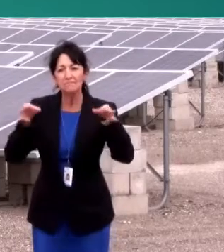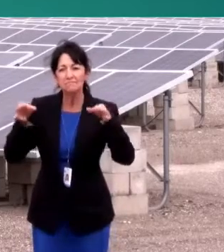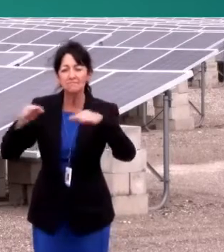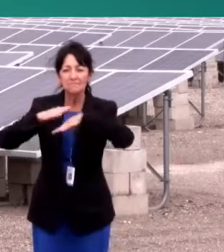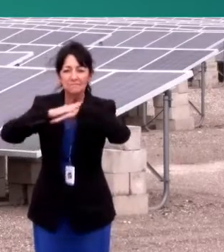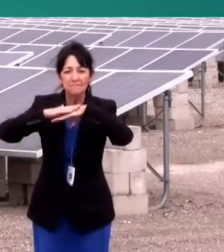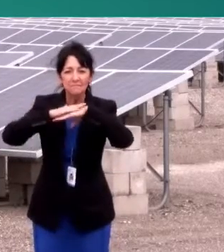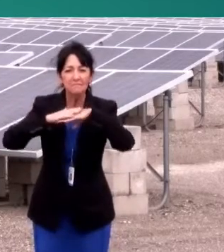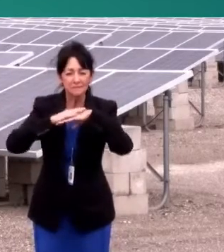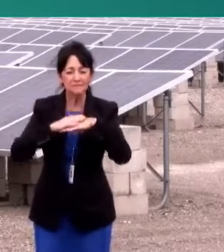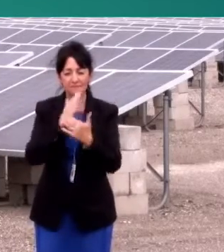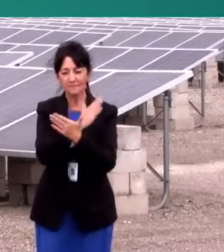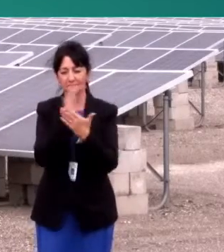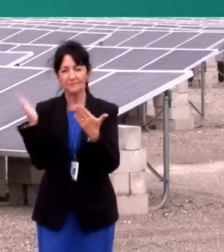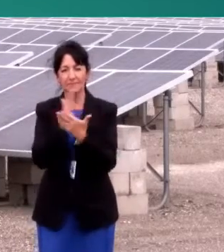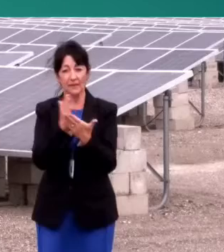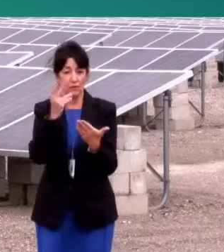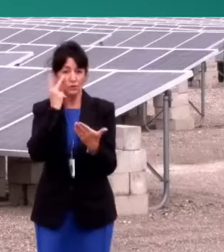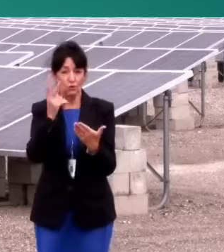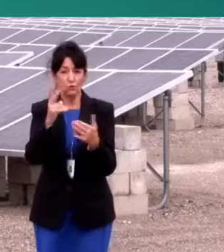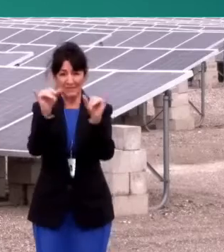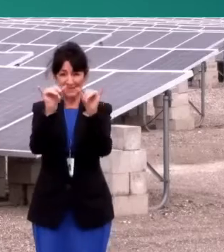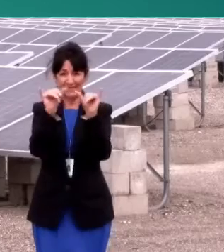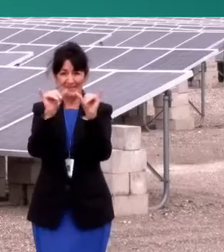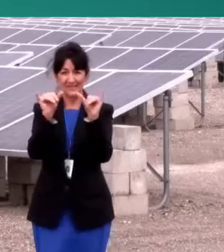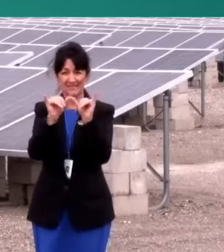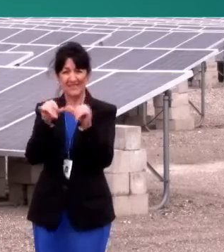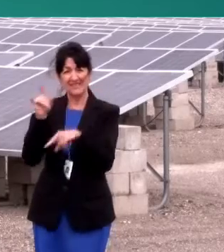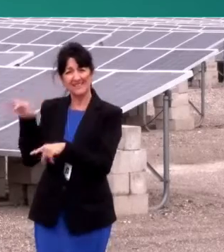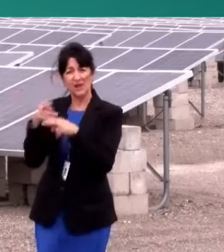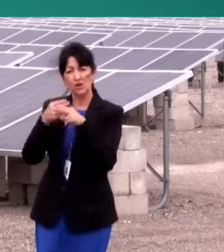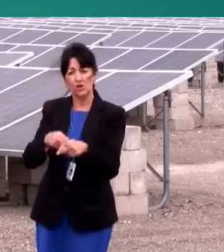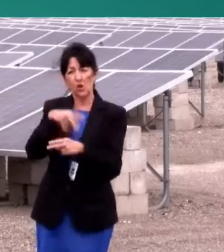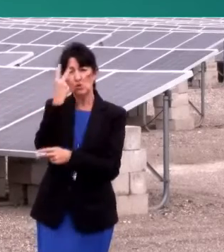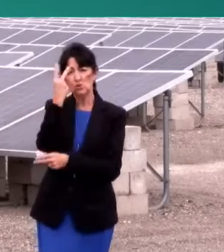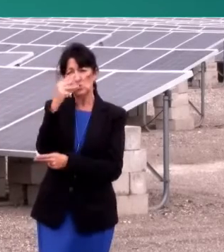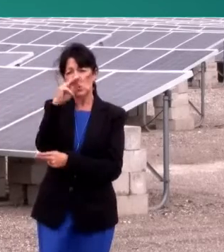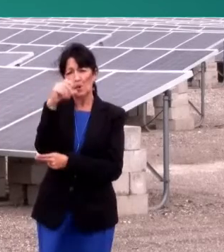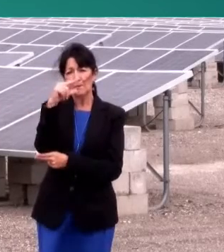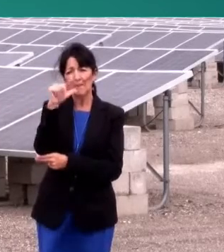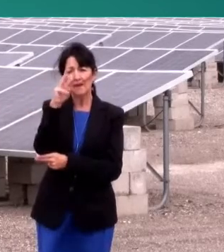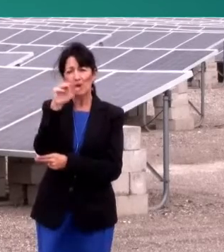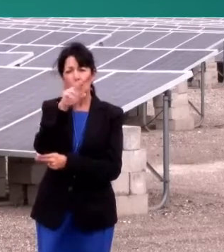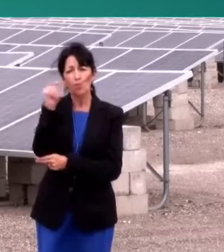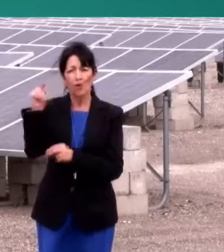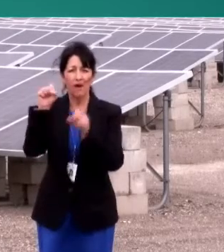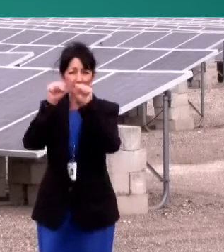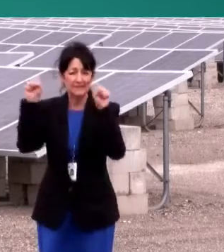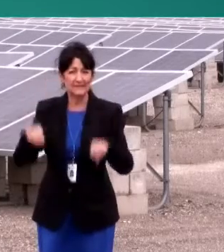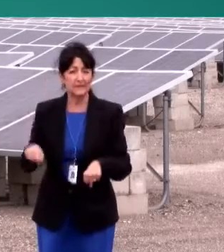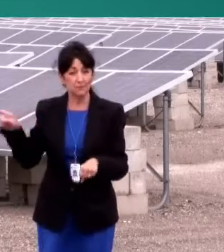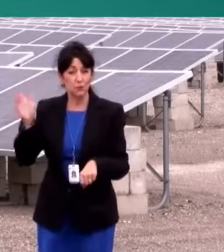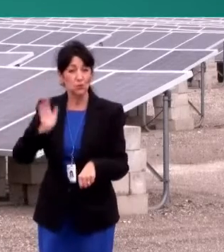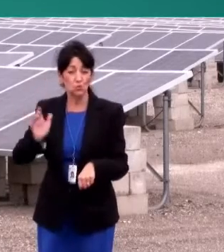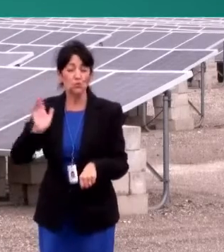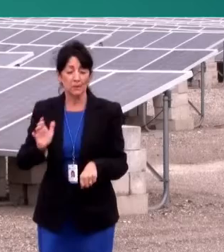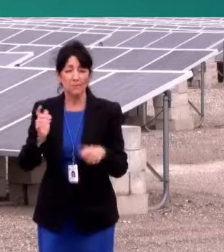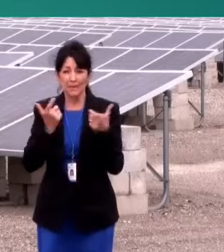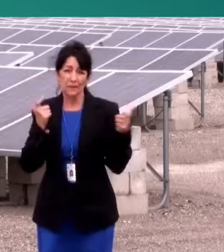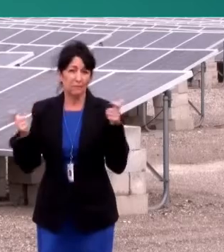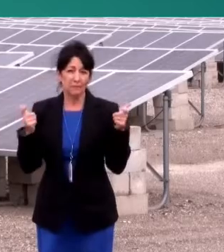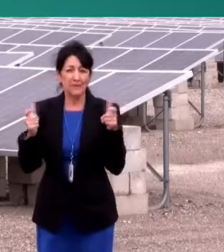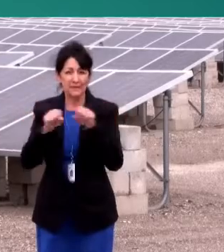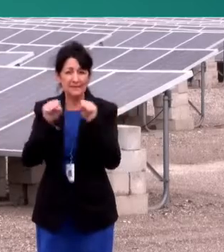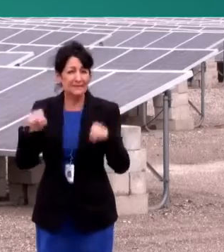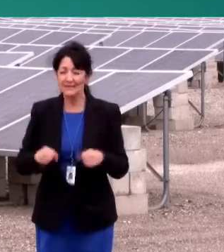of vectors. Number one, the size. This is around a 2-megawatt system. This used to be a pretty big system. It's thankfully no